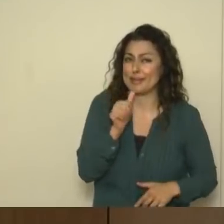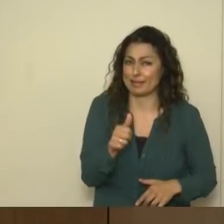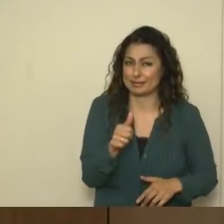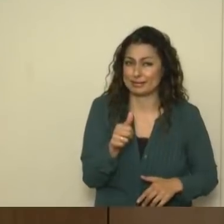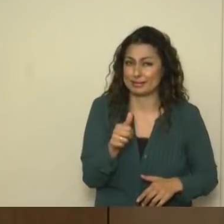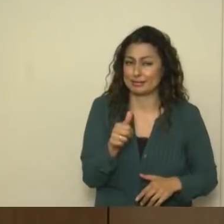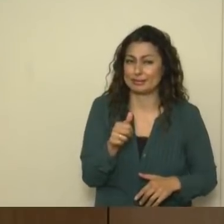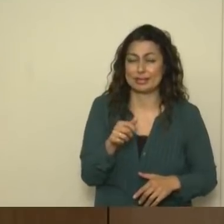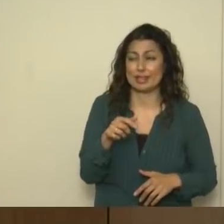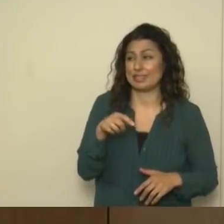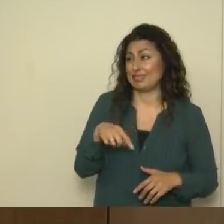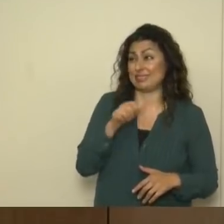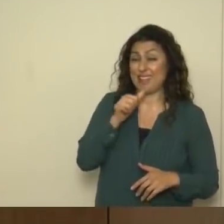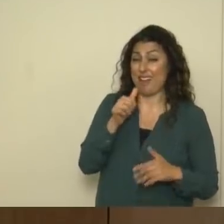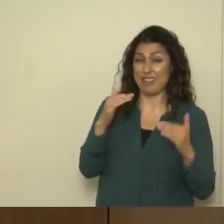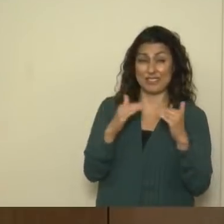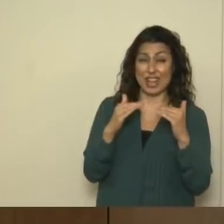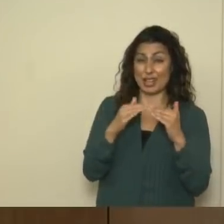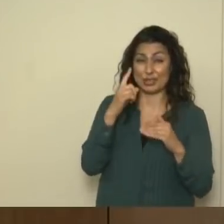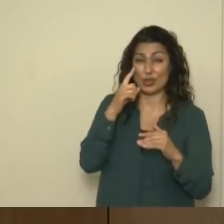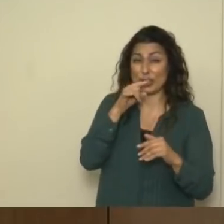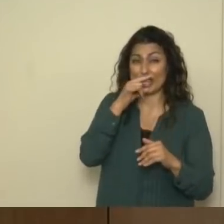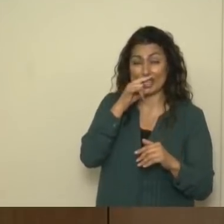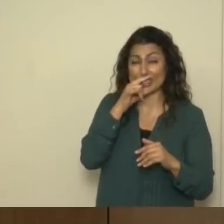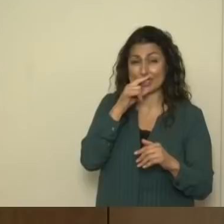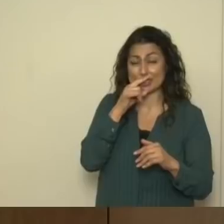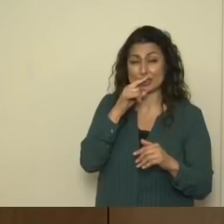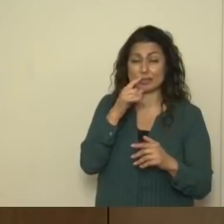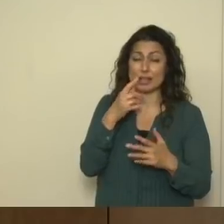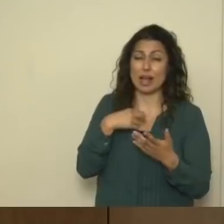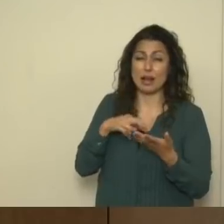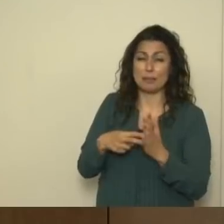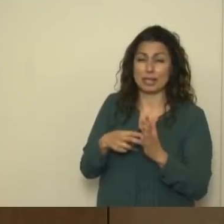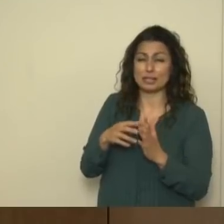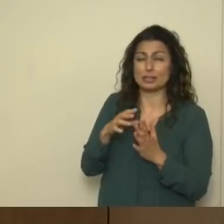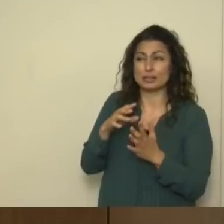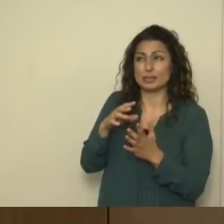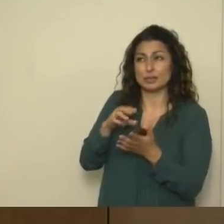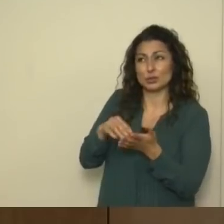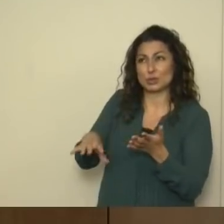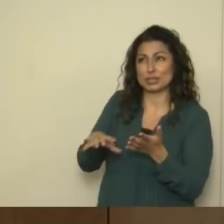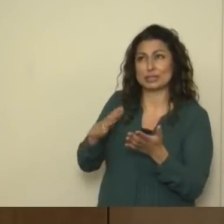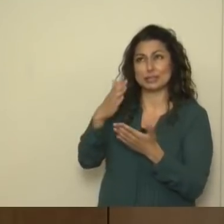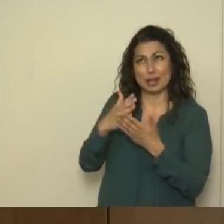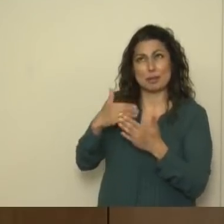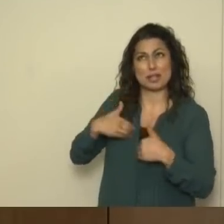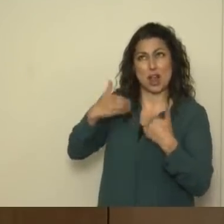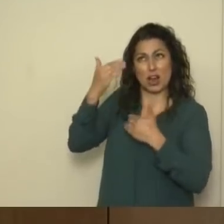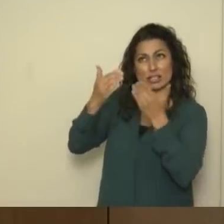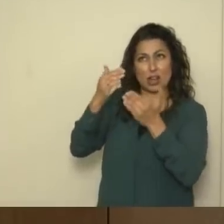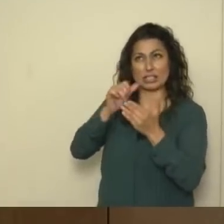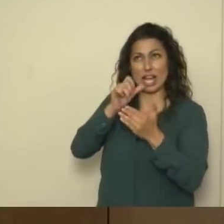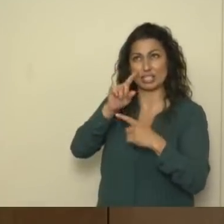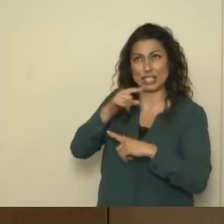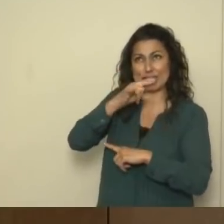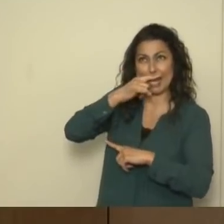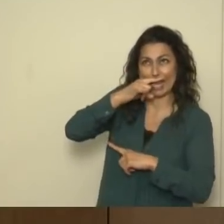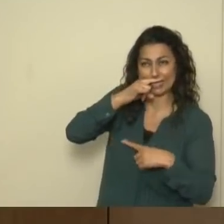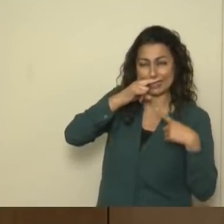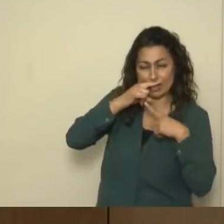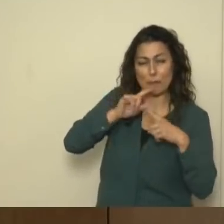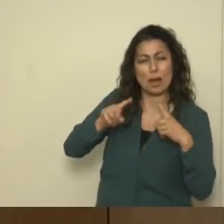This is not fair to the kids in terms of students. I need to be careful. We've got young adults in this mix who are